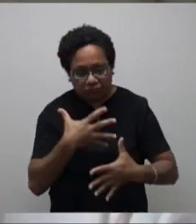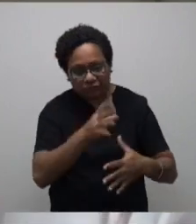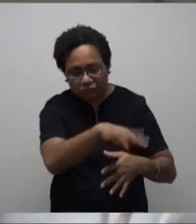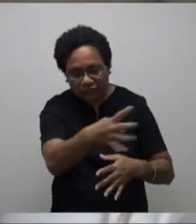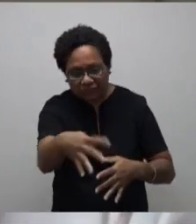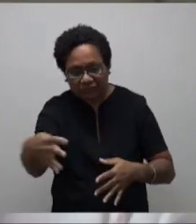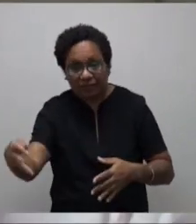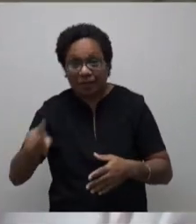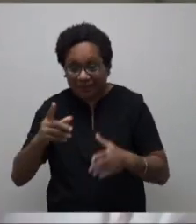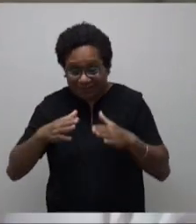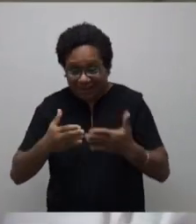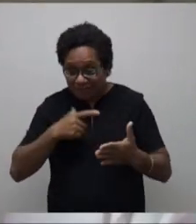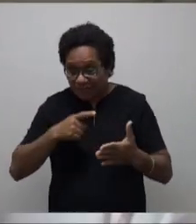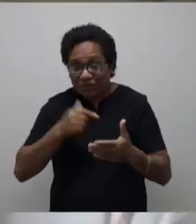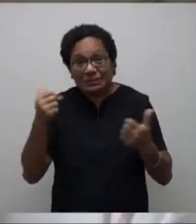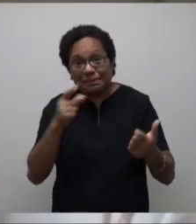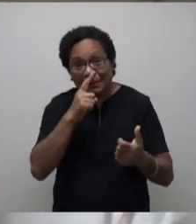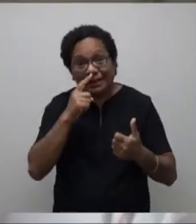approach.